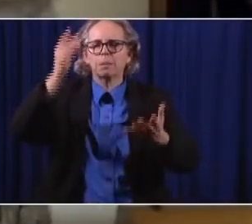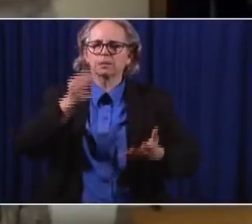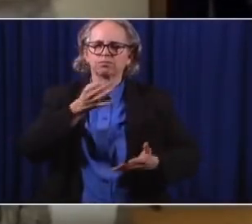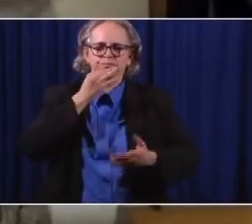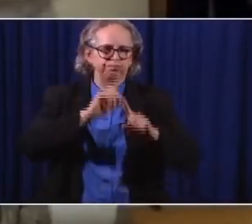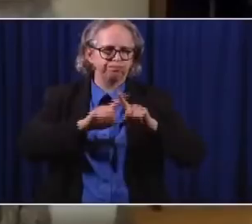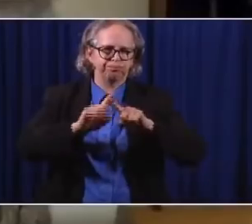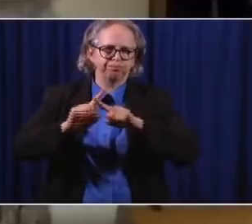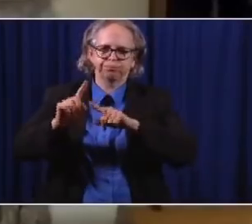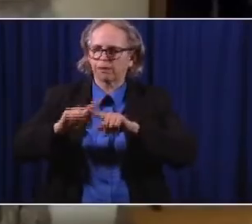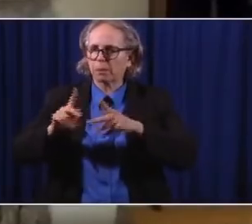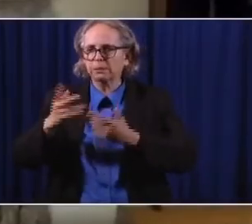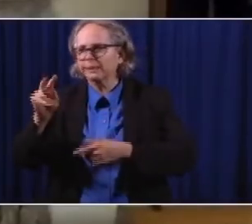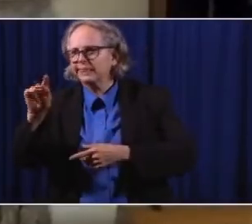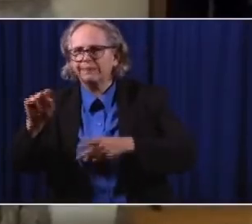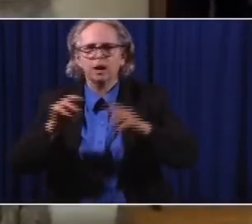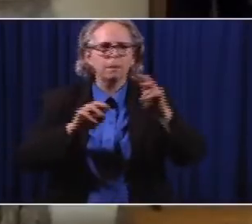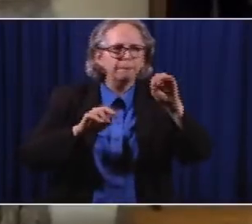I